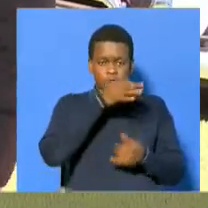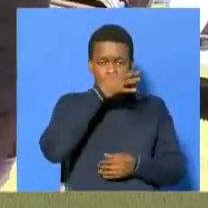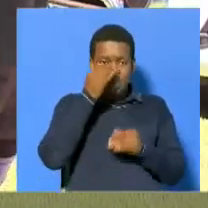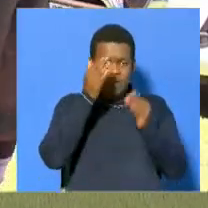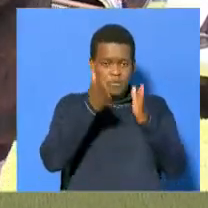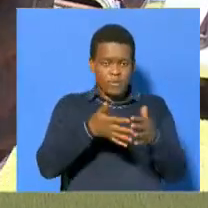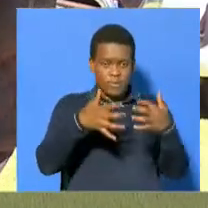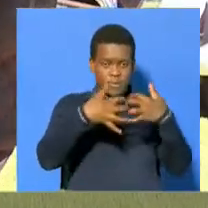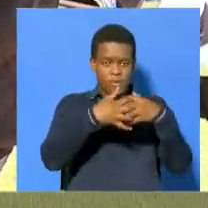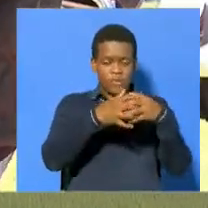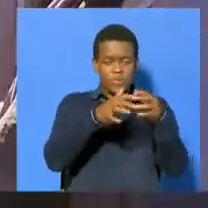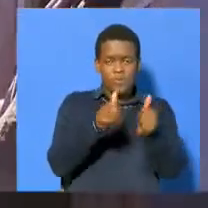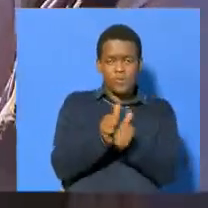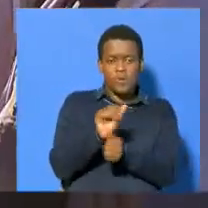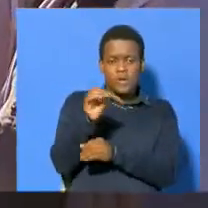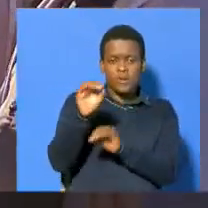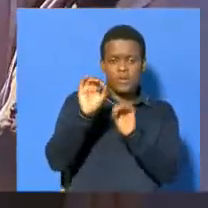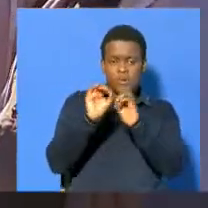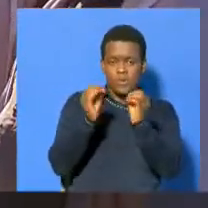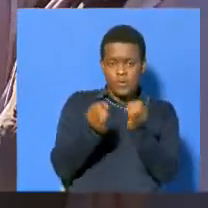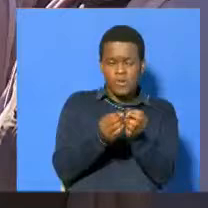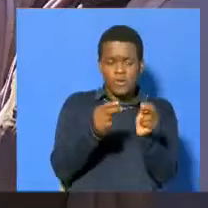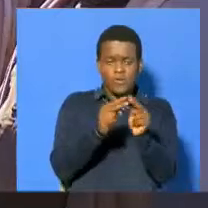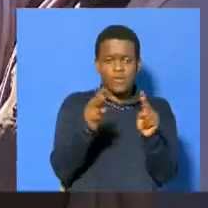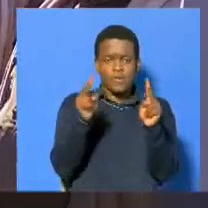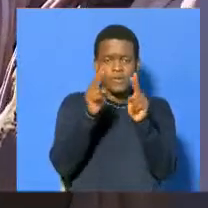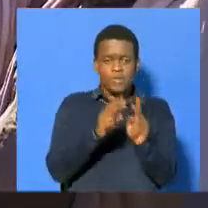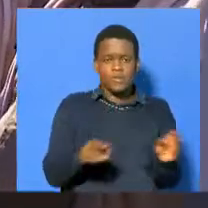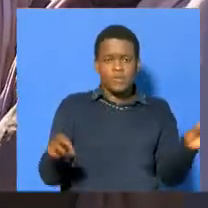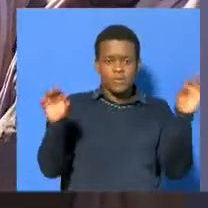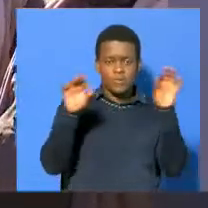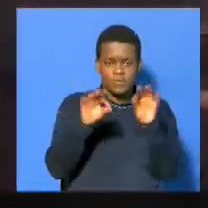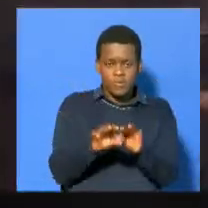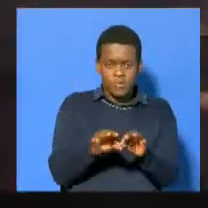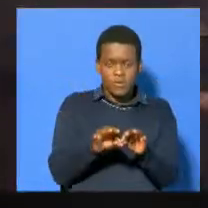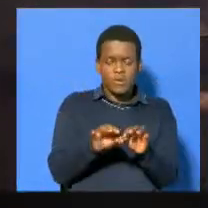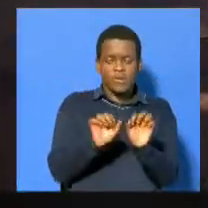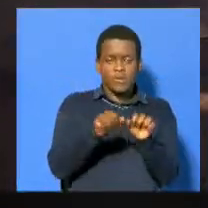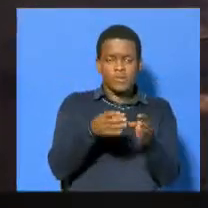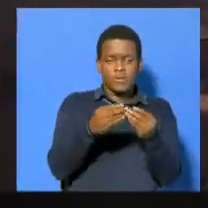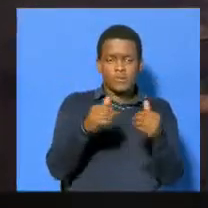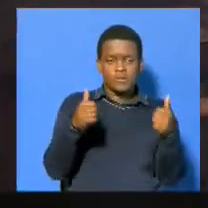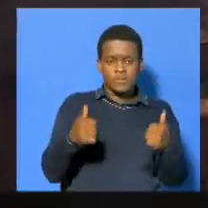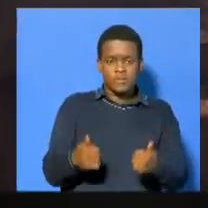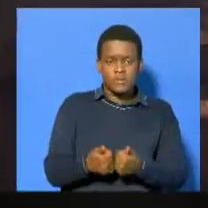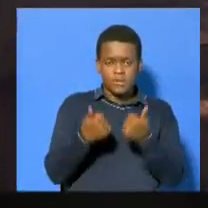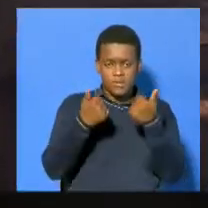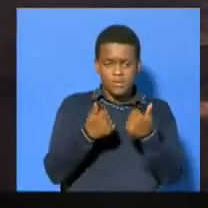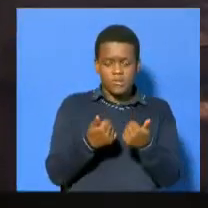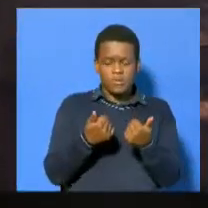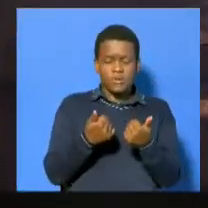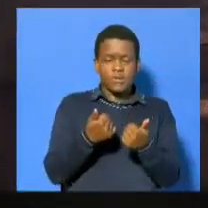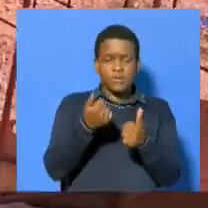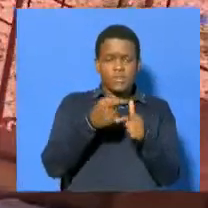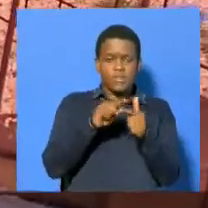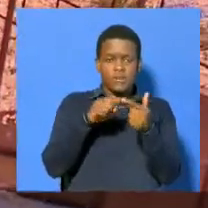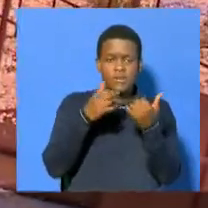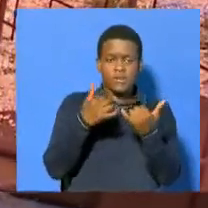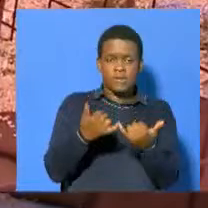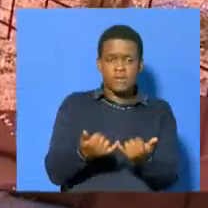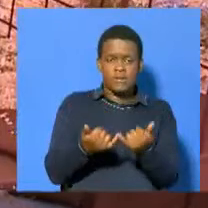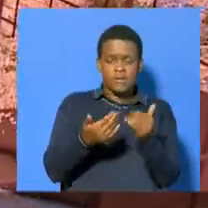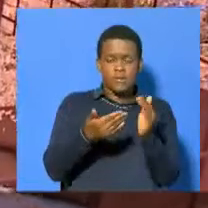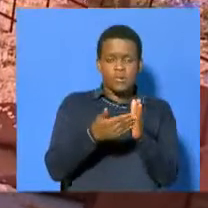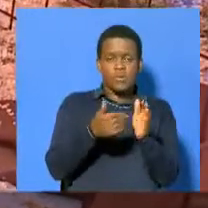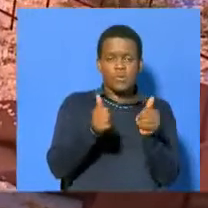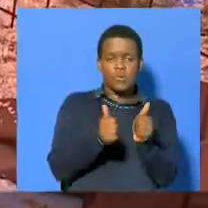stakeholders was highlighted as cardinal in thwarting possible challenges and ensuring optimal production, leveraging on